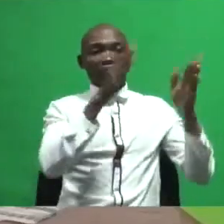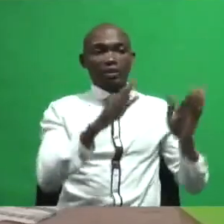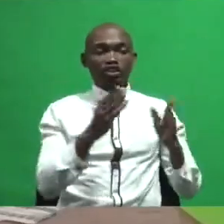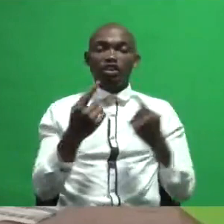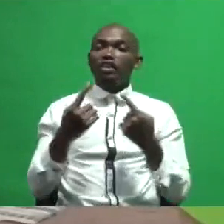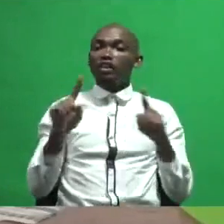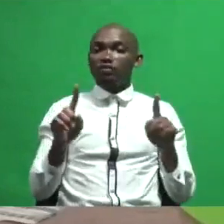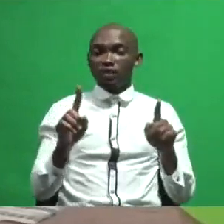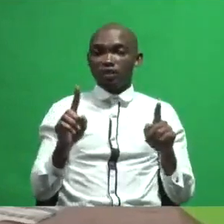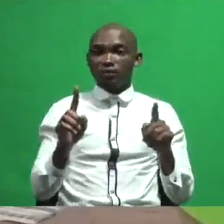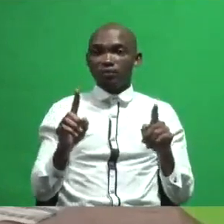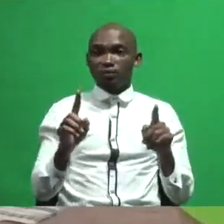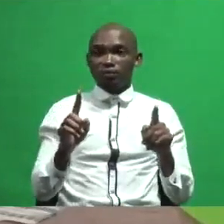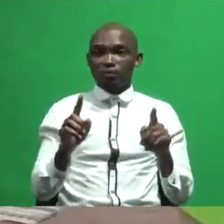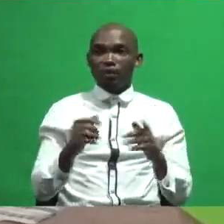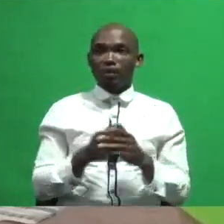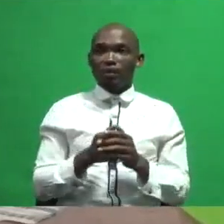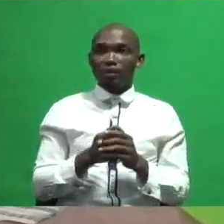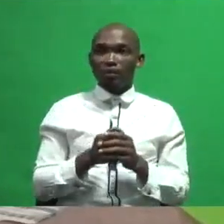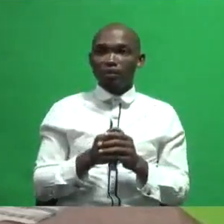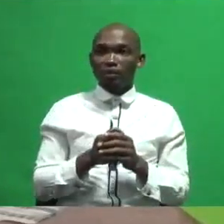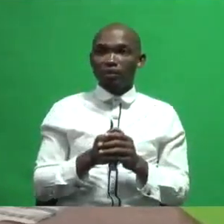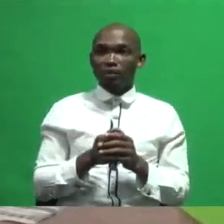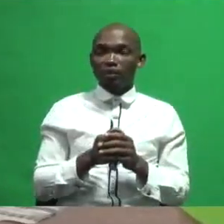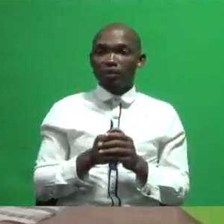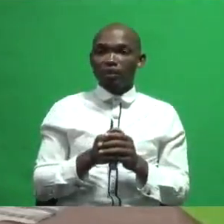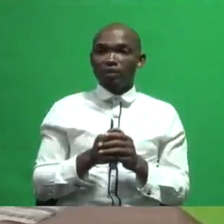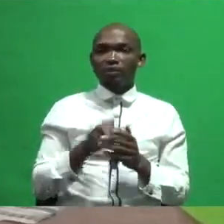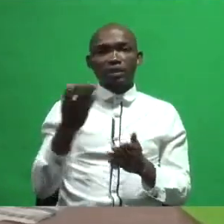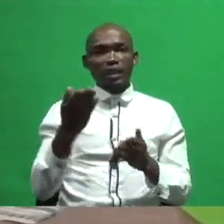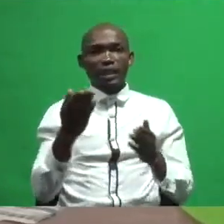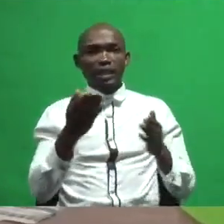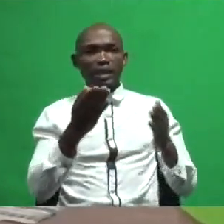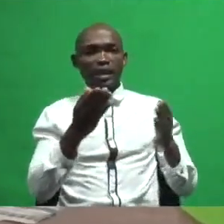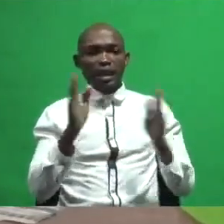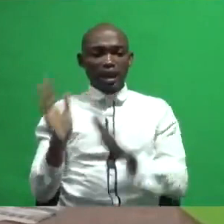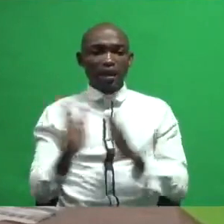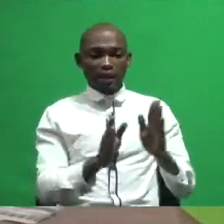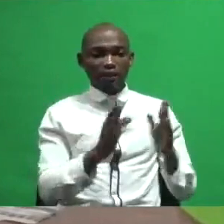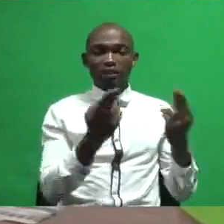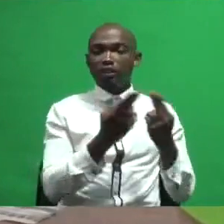arranged differently, okay? In case of arrangement, are they arranged equally?